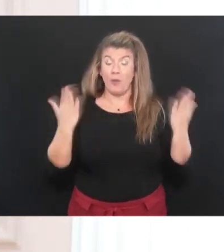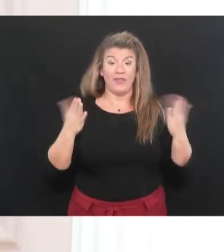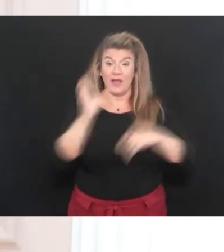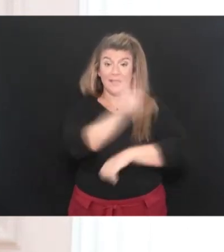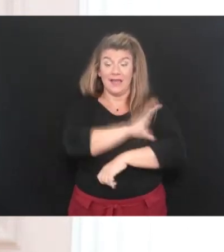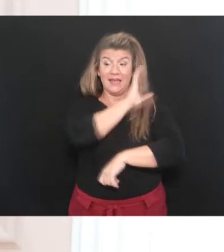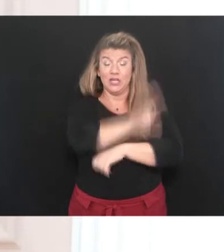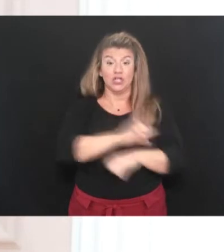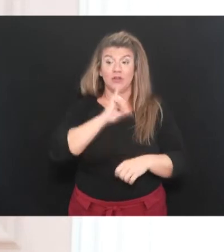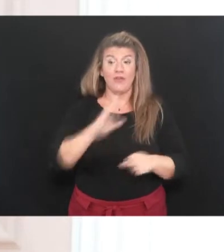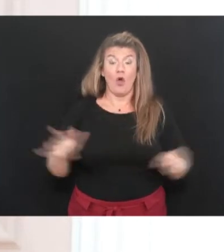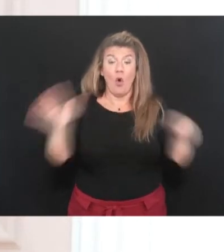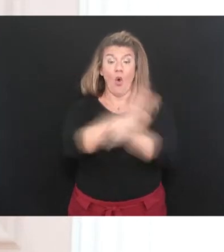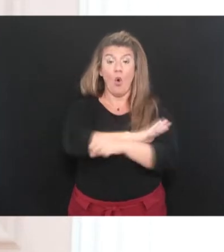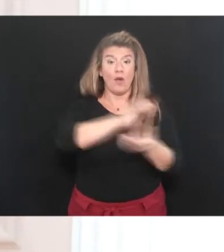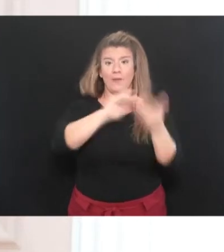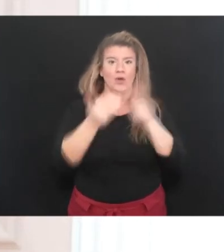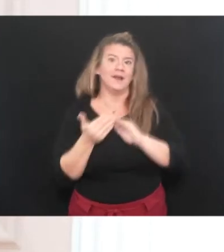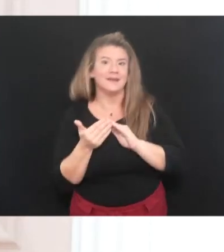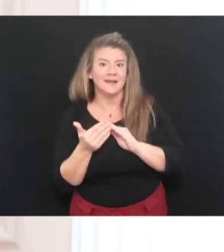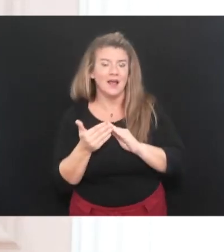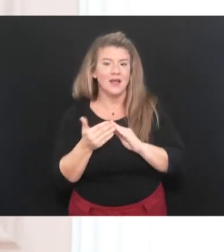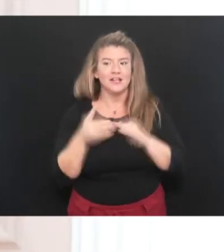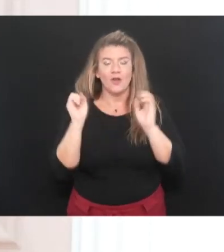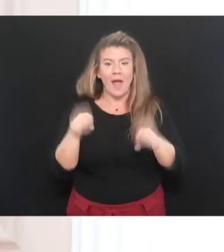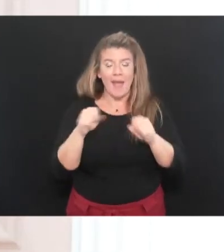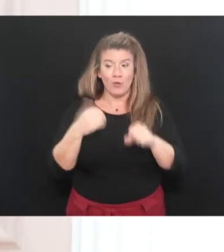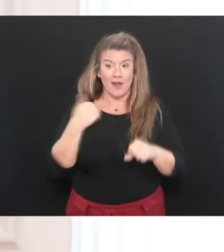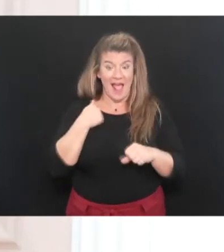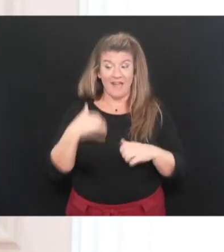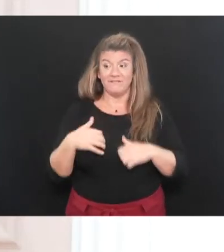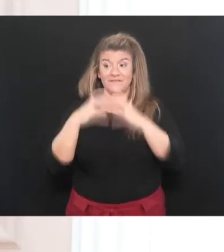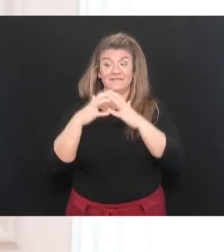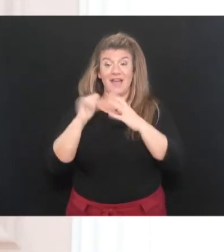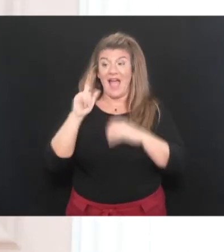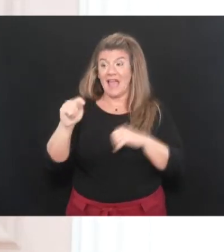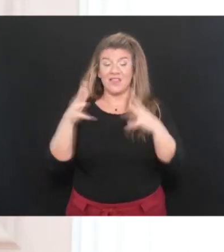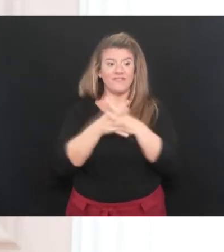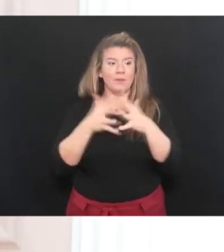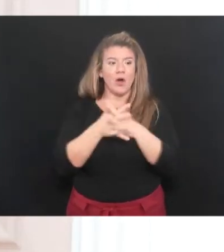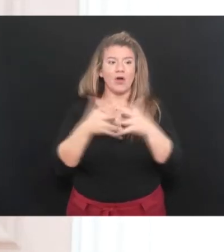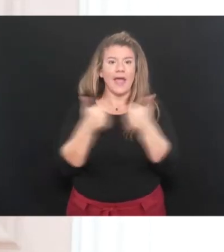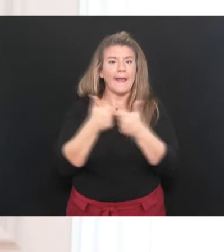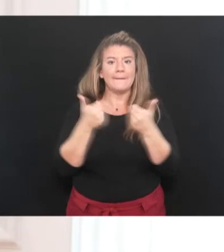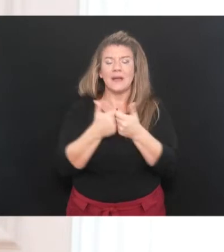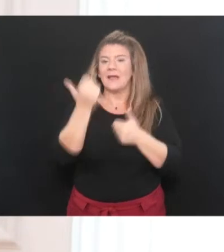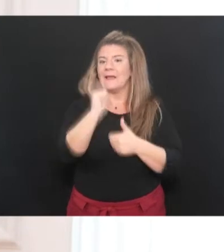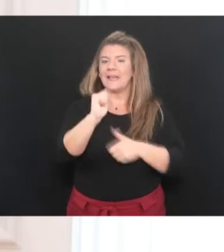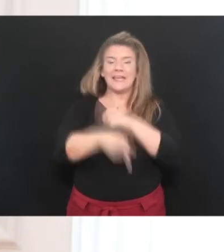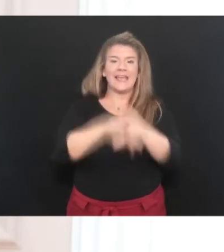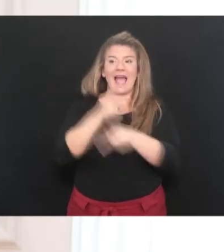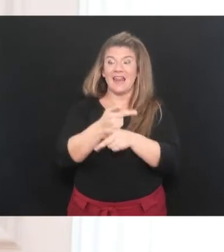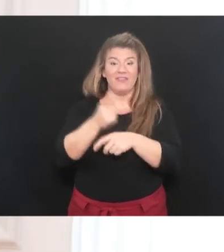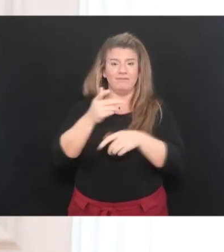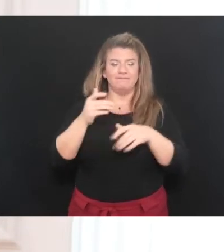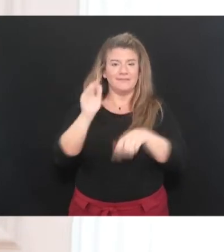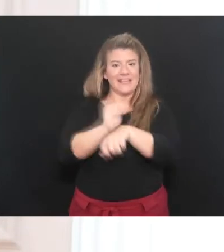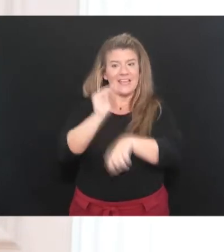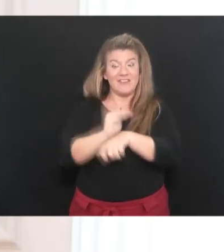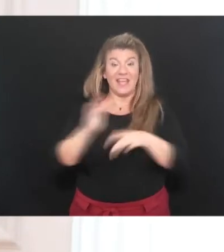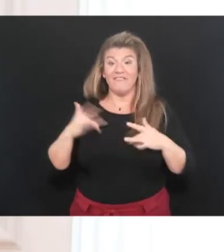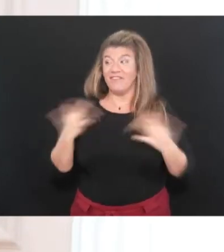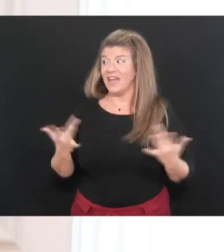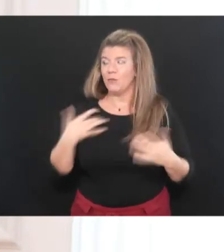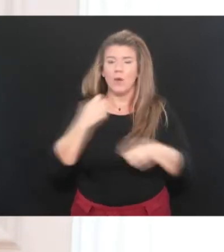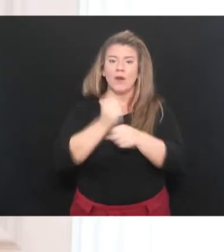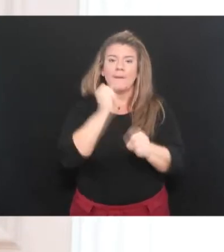to the entire community, so that when they're able to do these clinics, even in the football games or any type of evening events, they want to make sure they